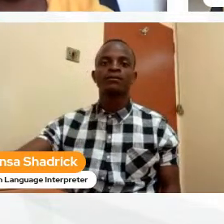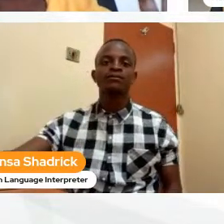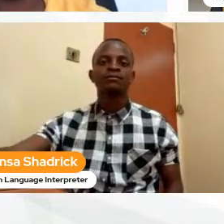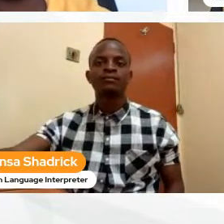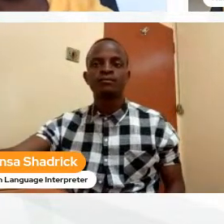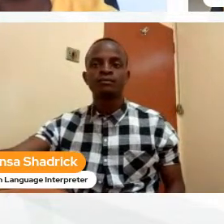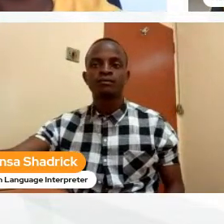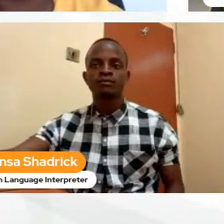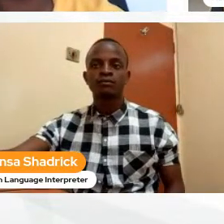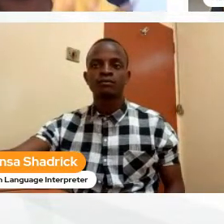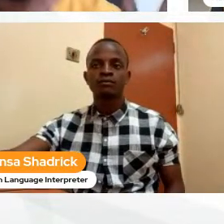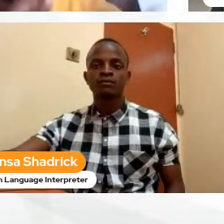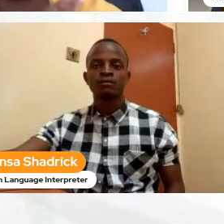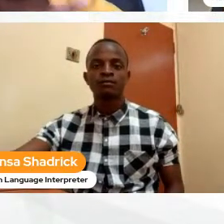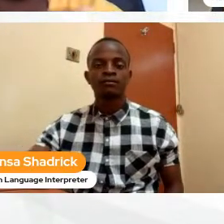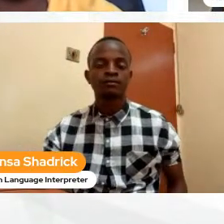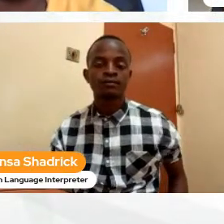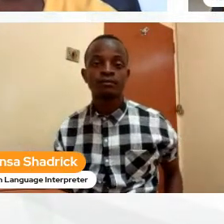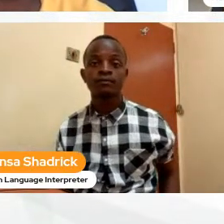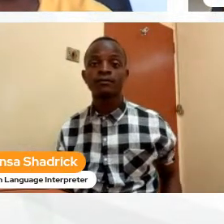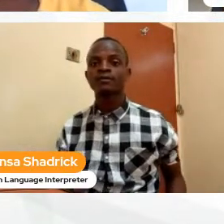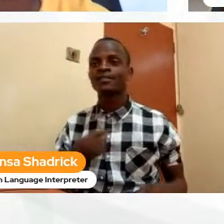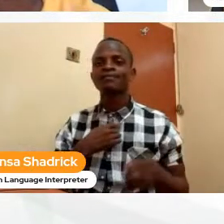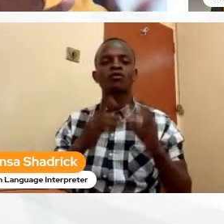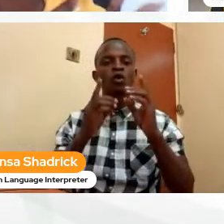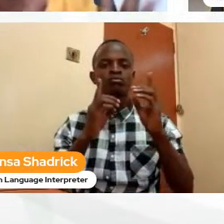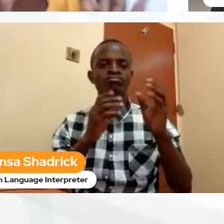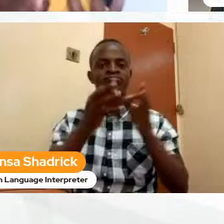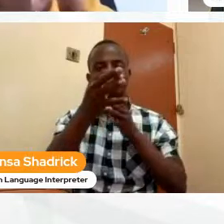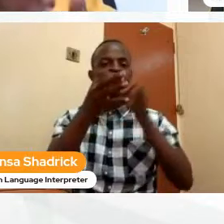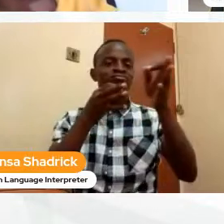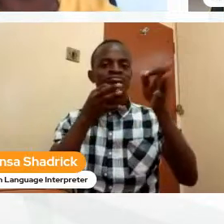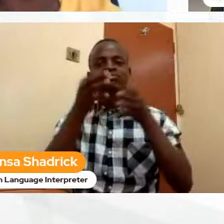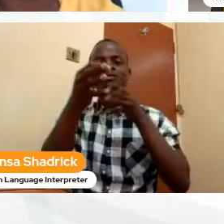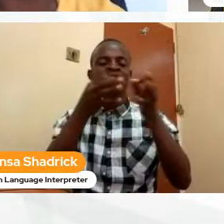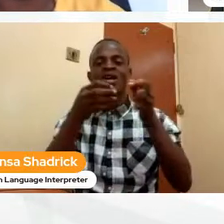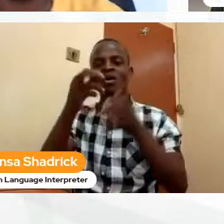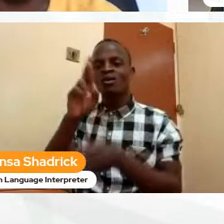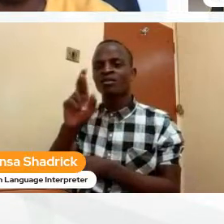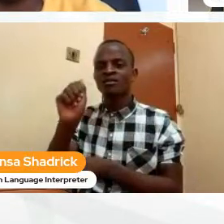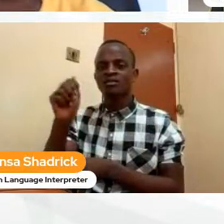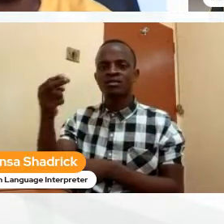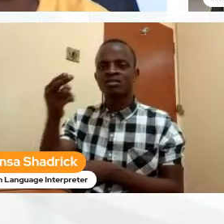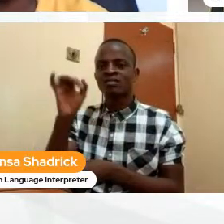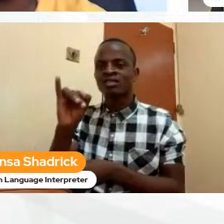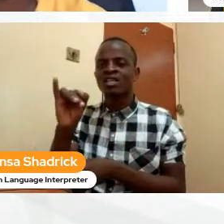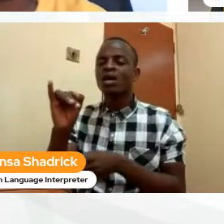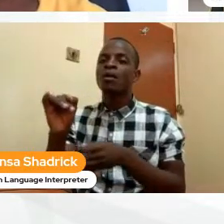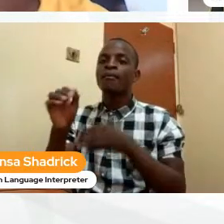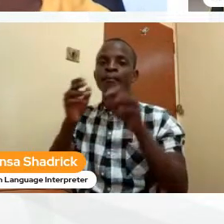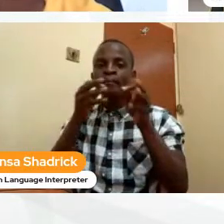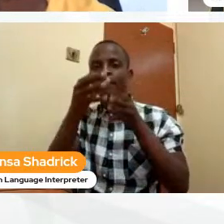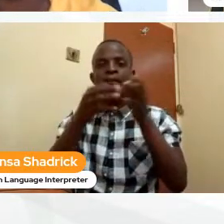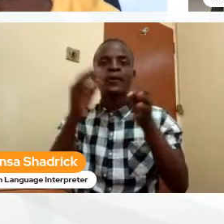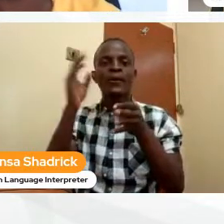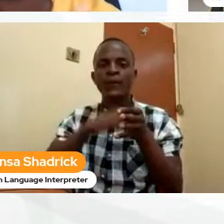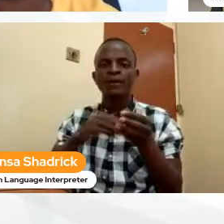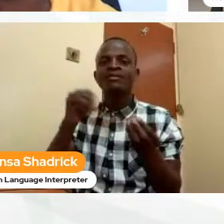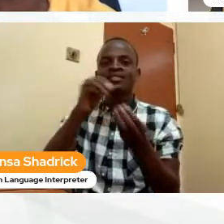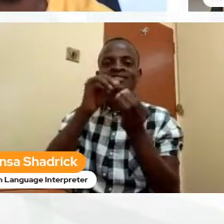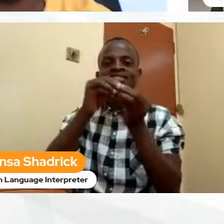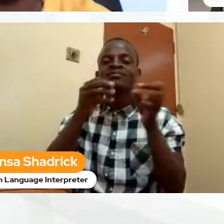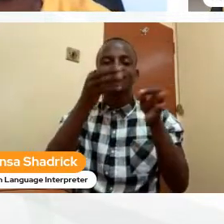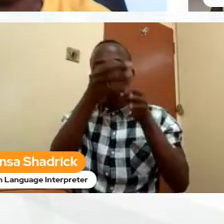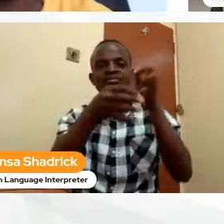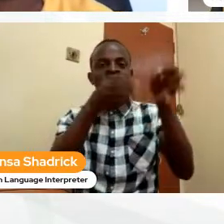So we have talked about what the RAHi is about. We've come to understand what impactful policies the RAHi has had. We've had a glimpse about the